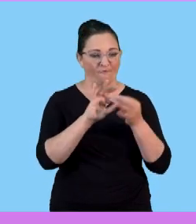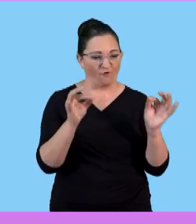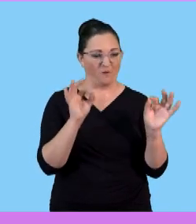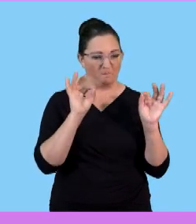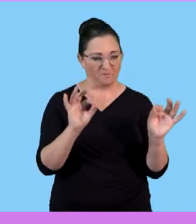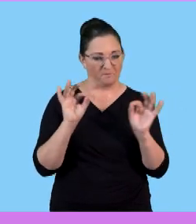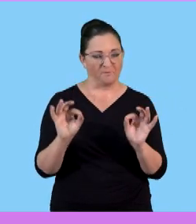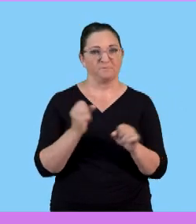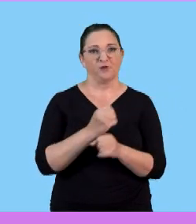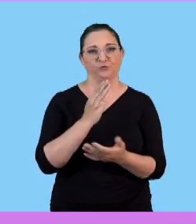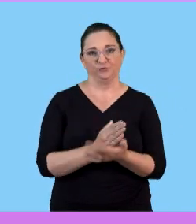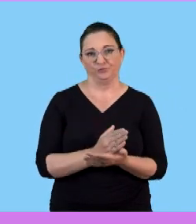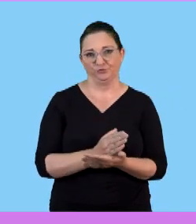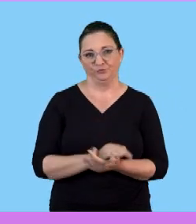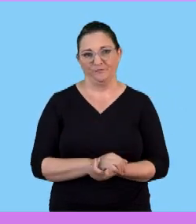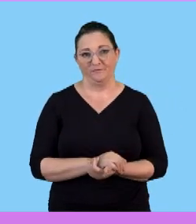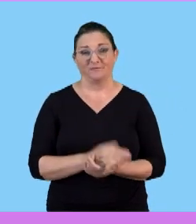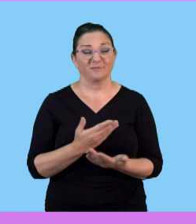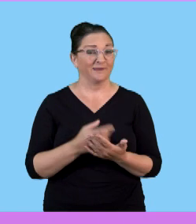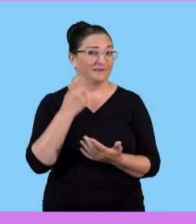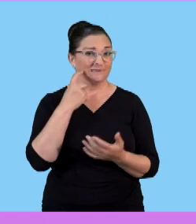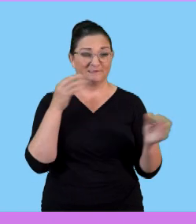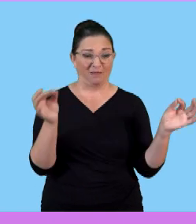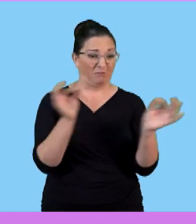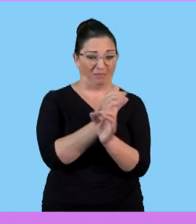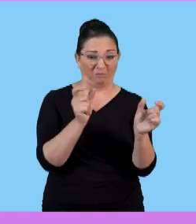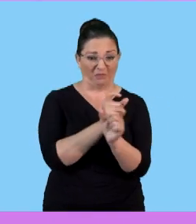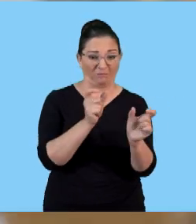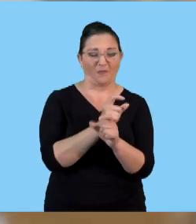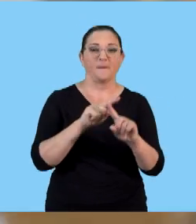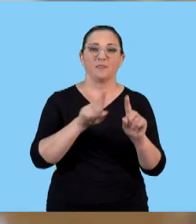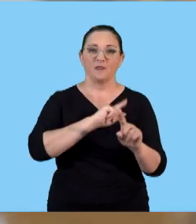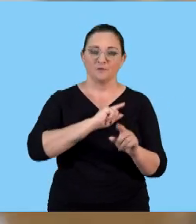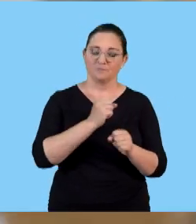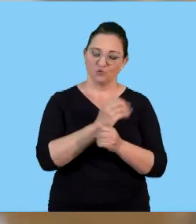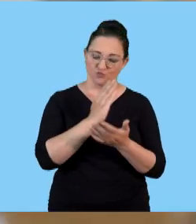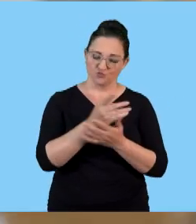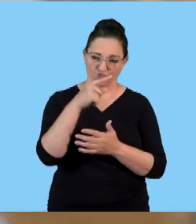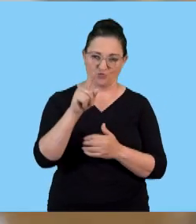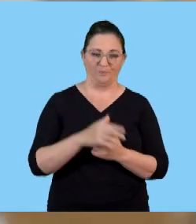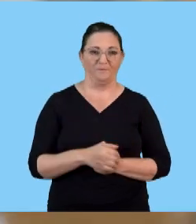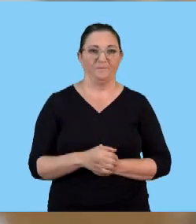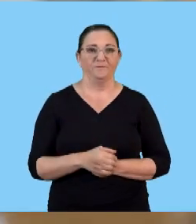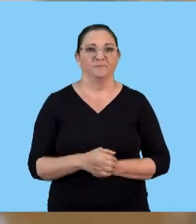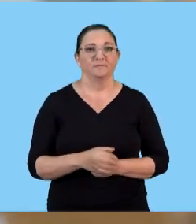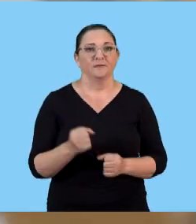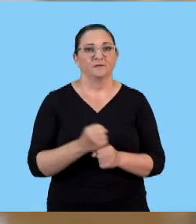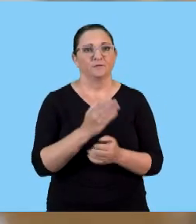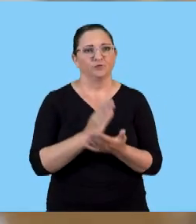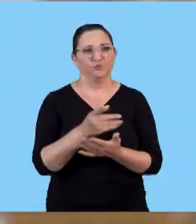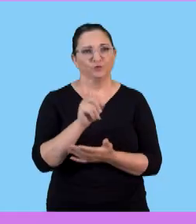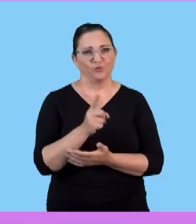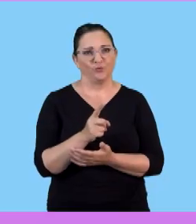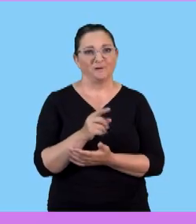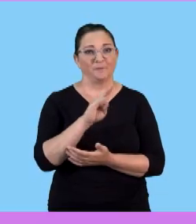formula. Okay, it's quite simple to mix things up, but make sure you work with the correct BMI formula. Then also make sure